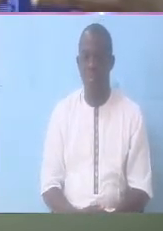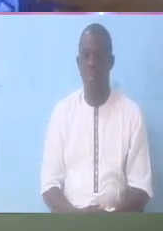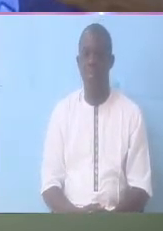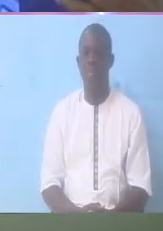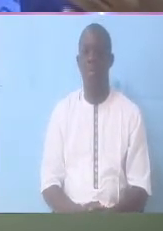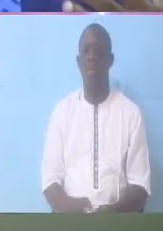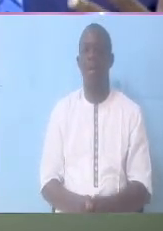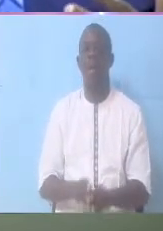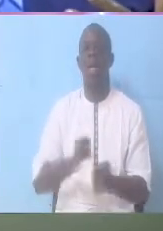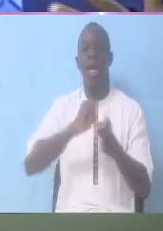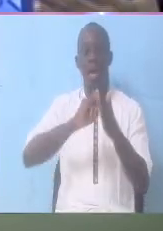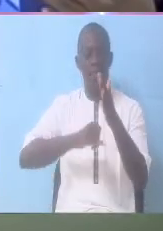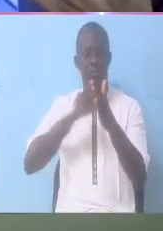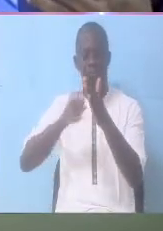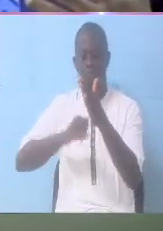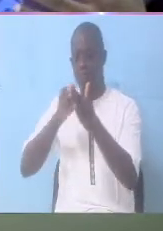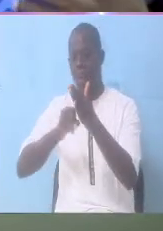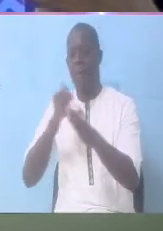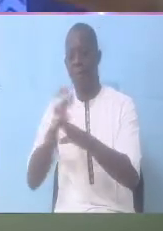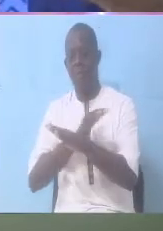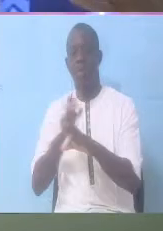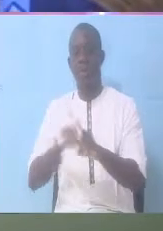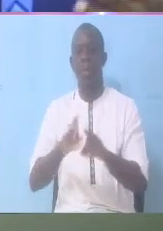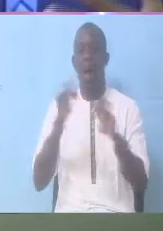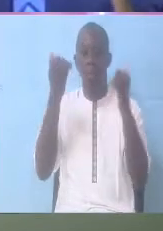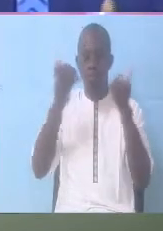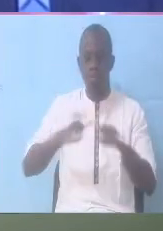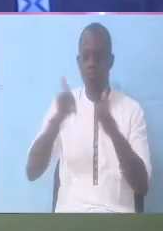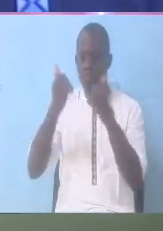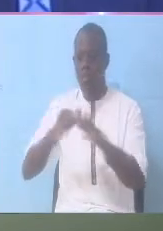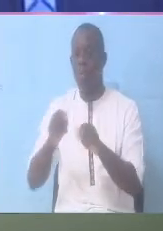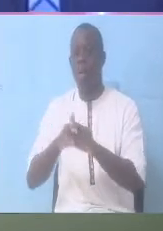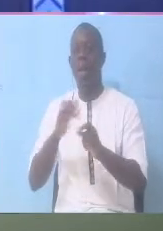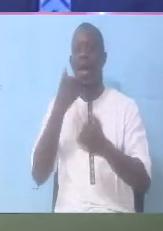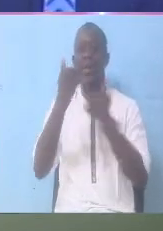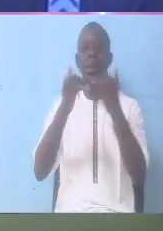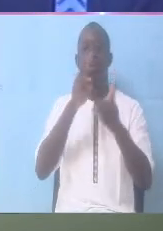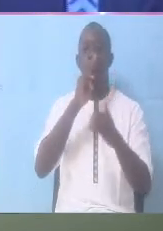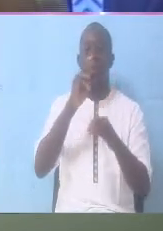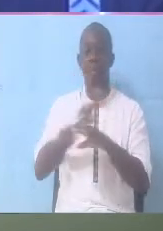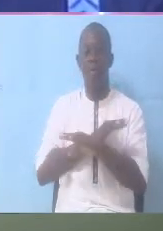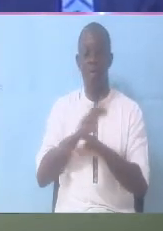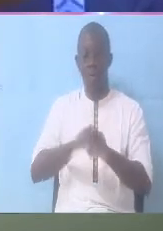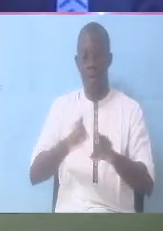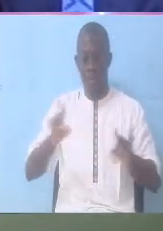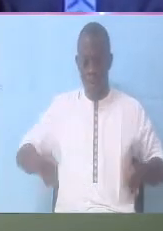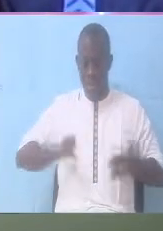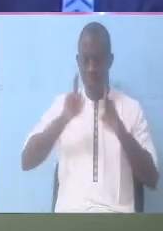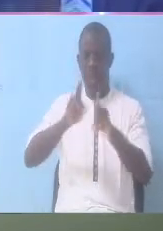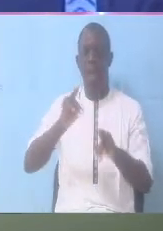investigations were going on as to who was involved in the Ndur Cham coup d'etat.